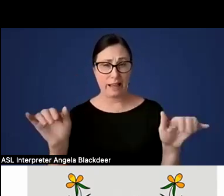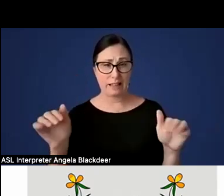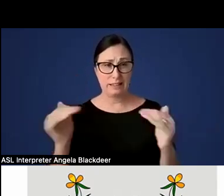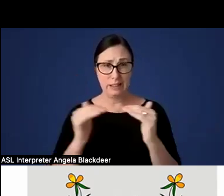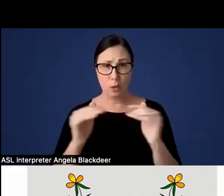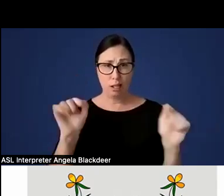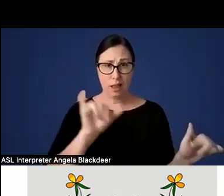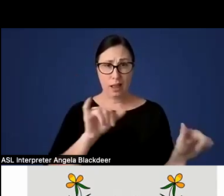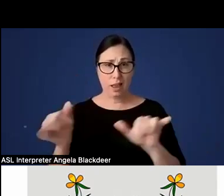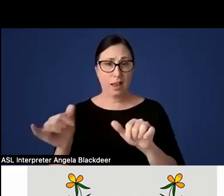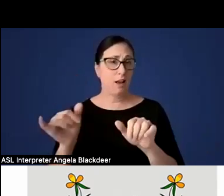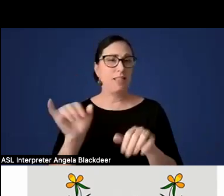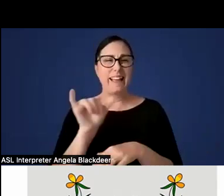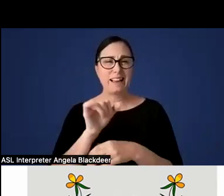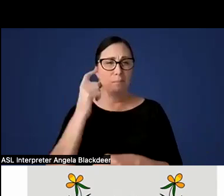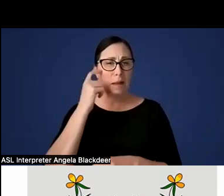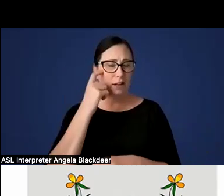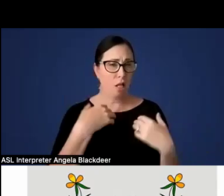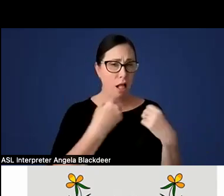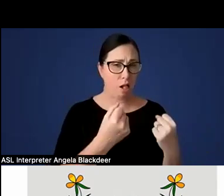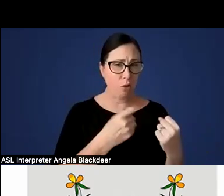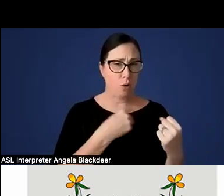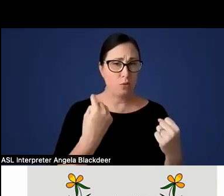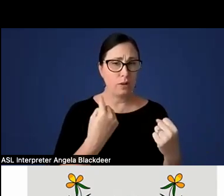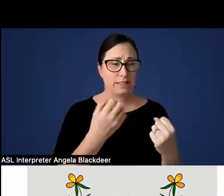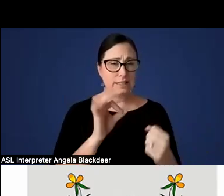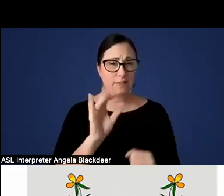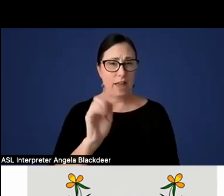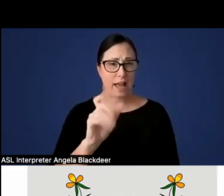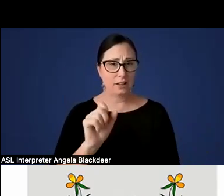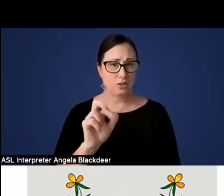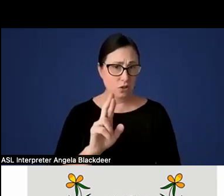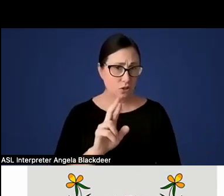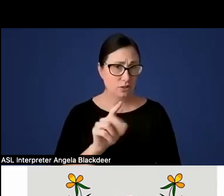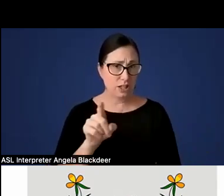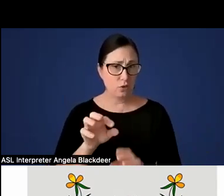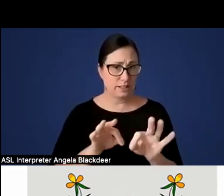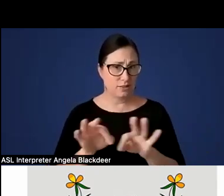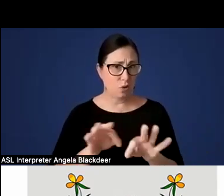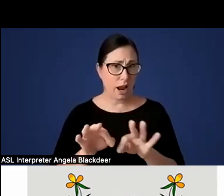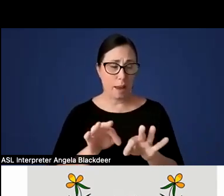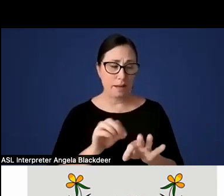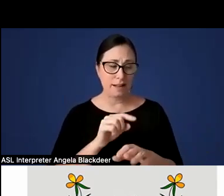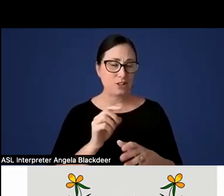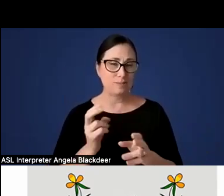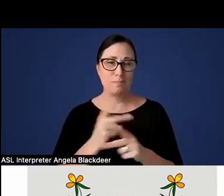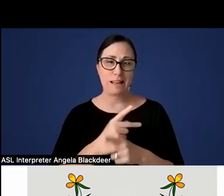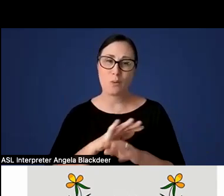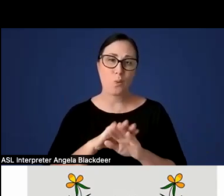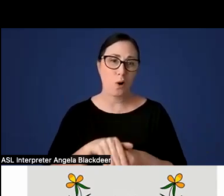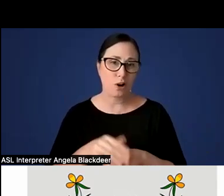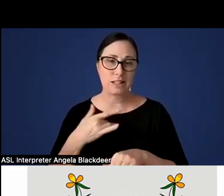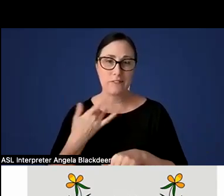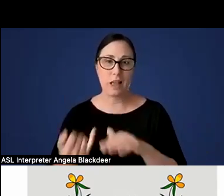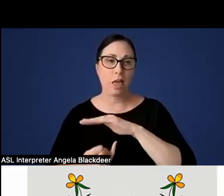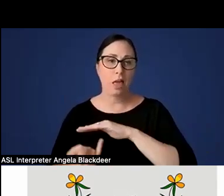mental health and these other risk factors that you described. And it just further exacerbates that isolation,